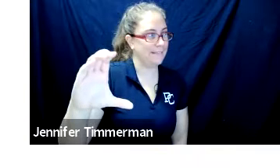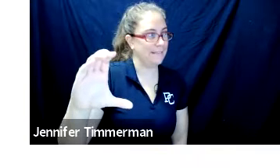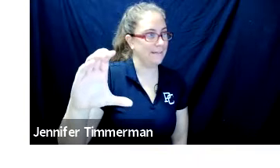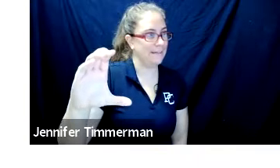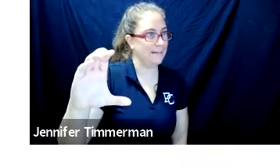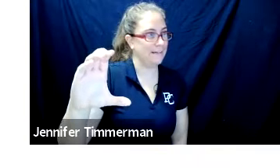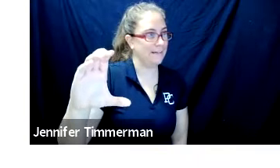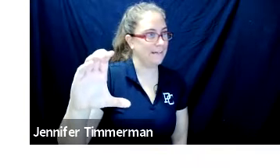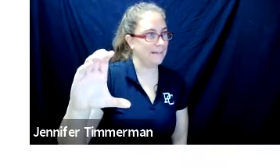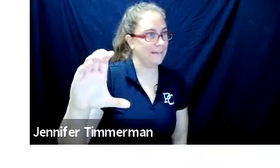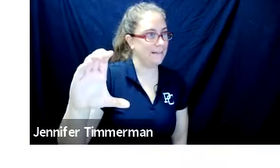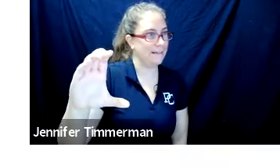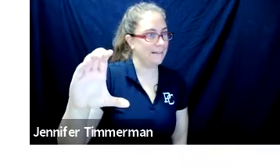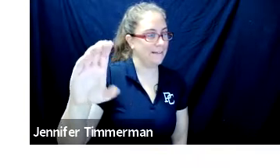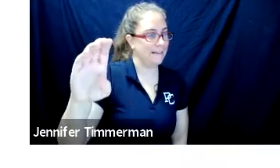C